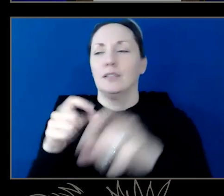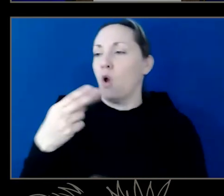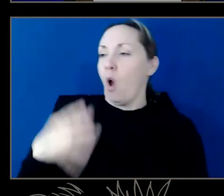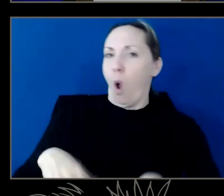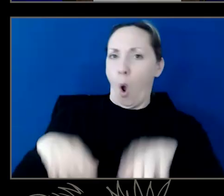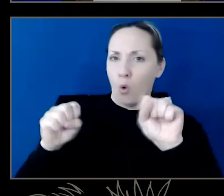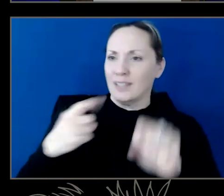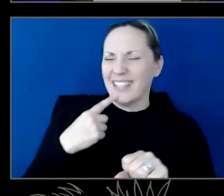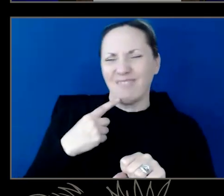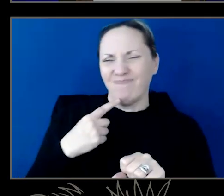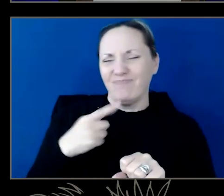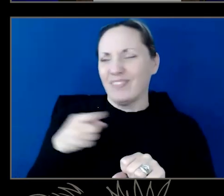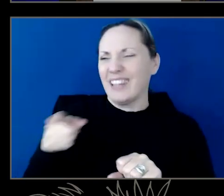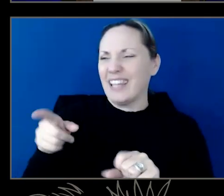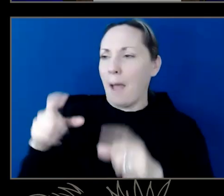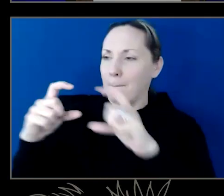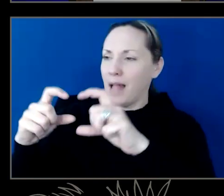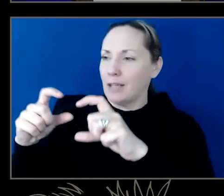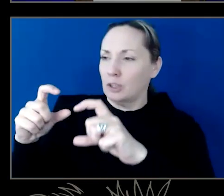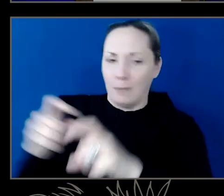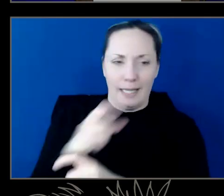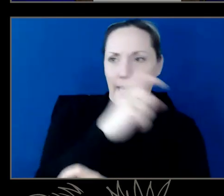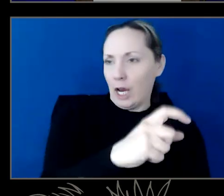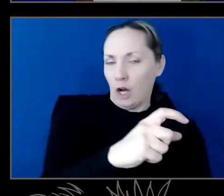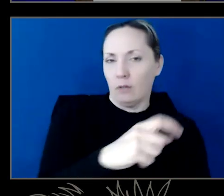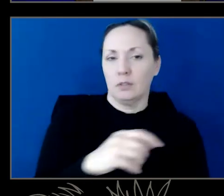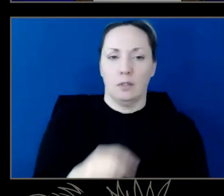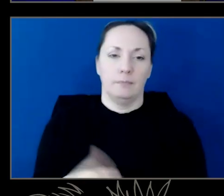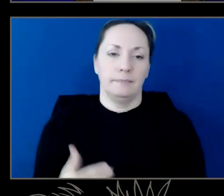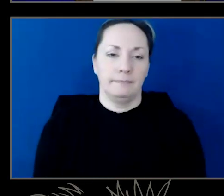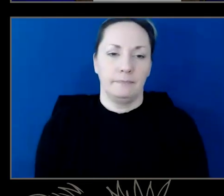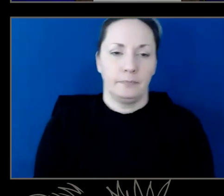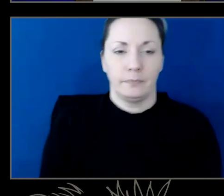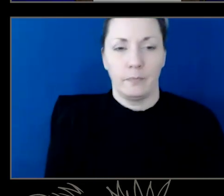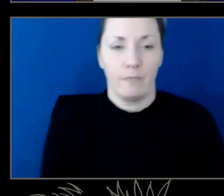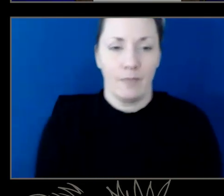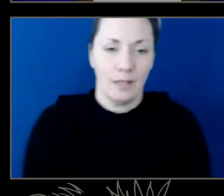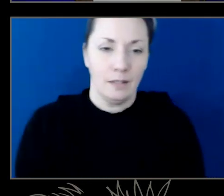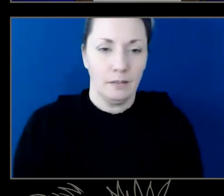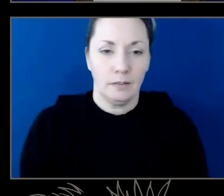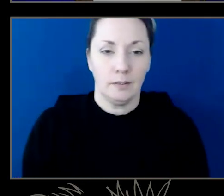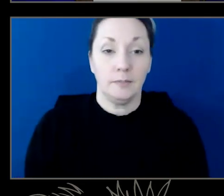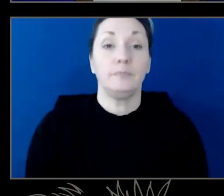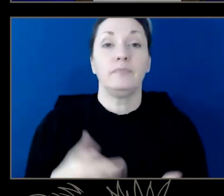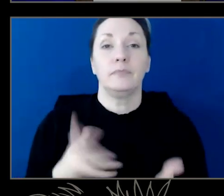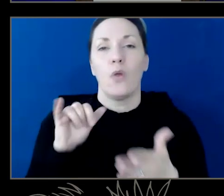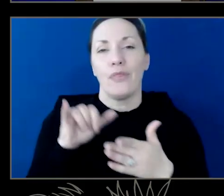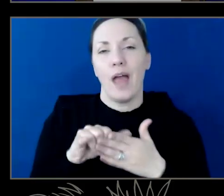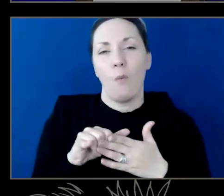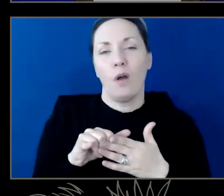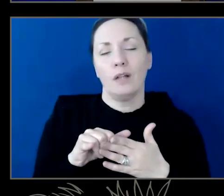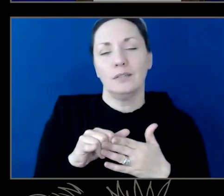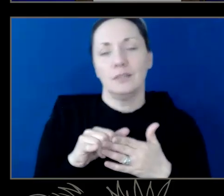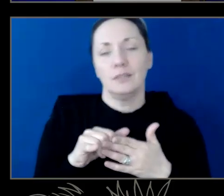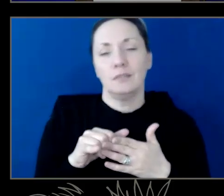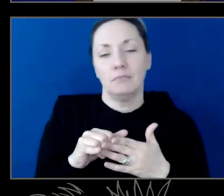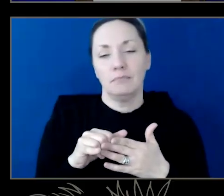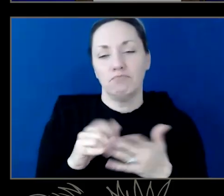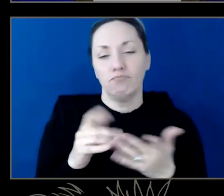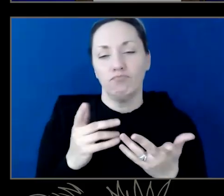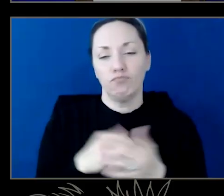shouldn't be here, so it just move it back right there. So that was solid enough.